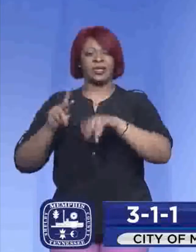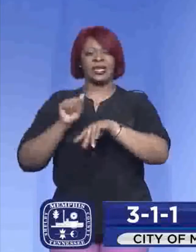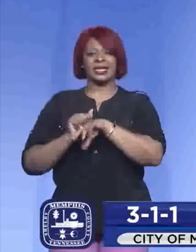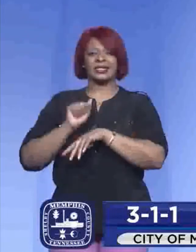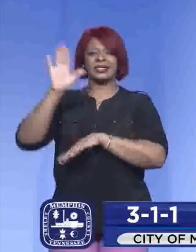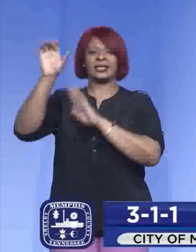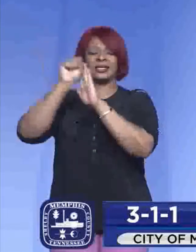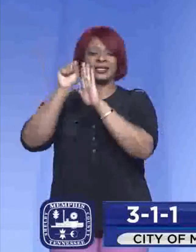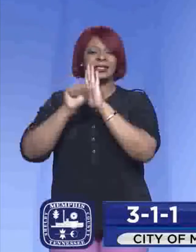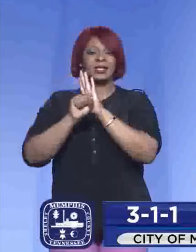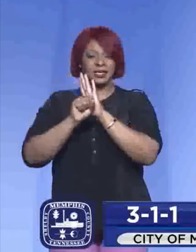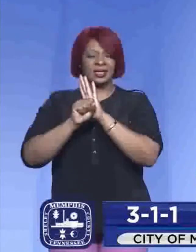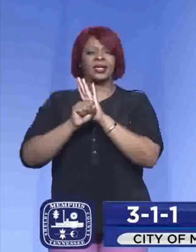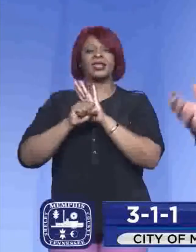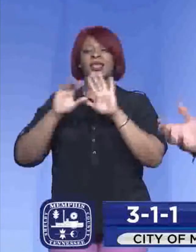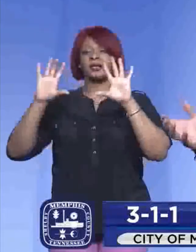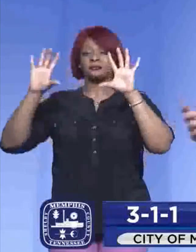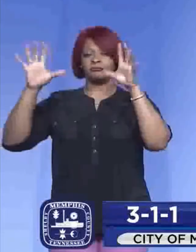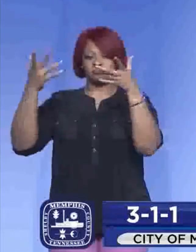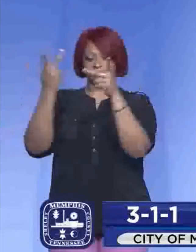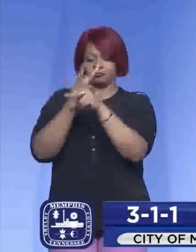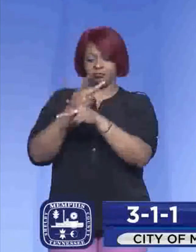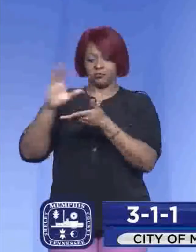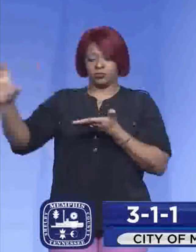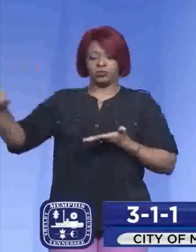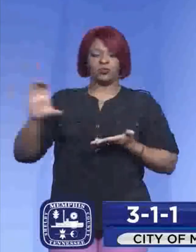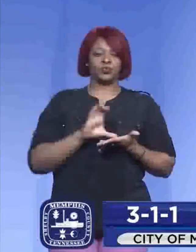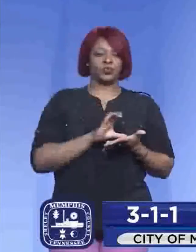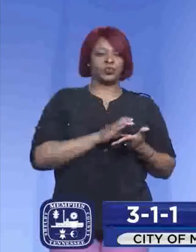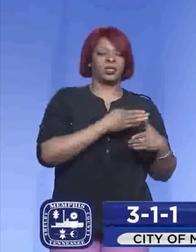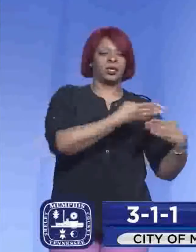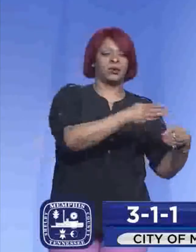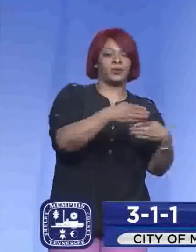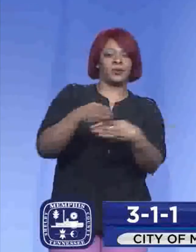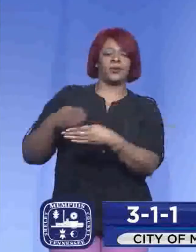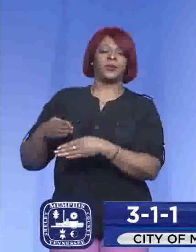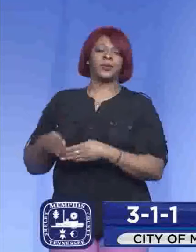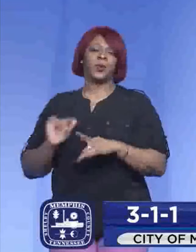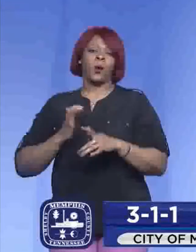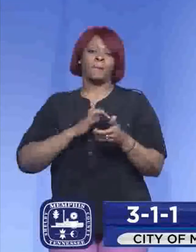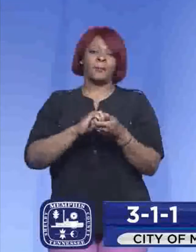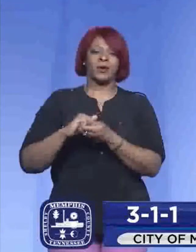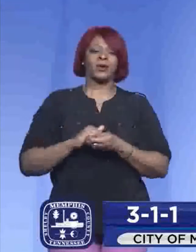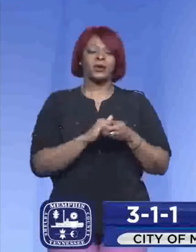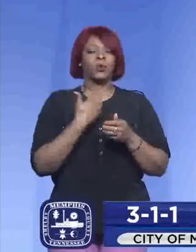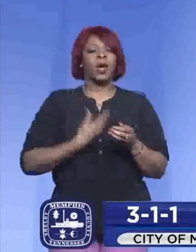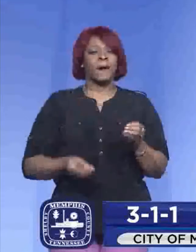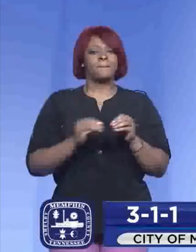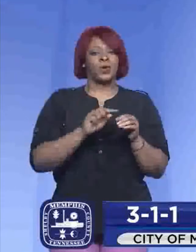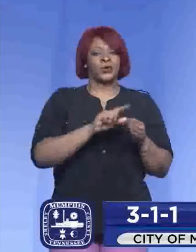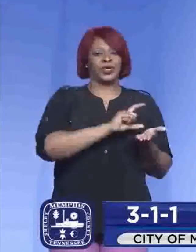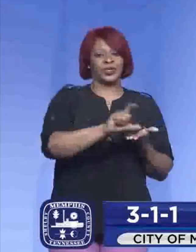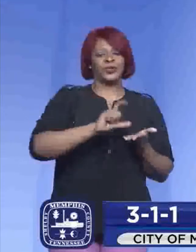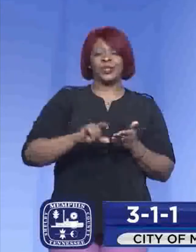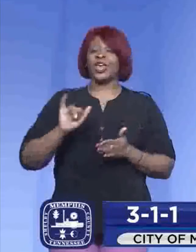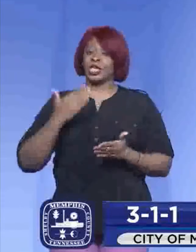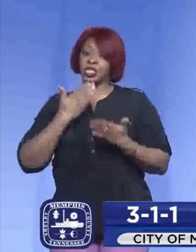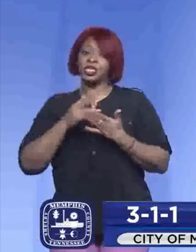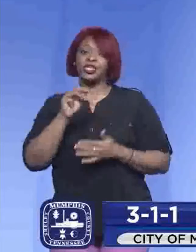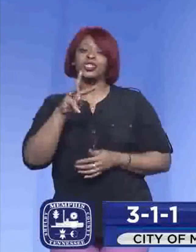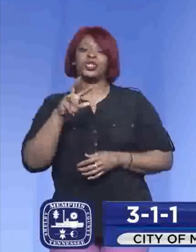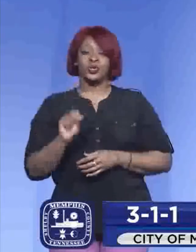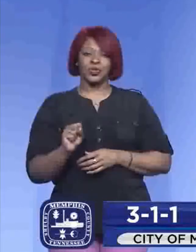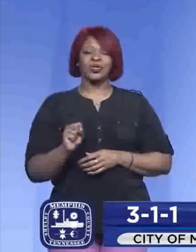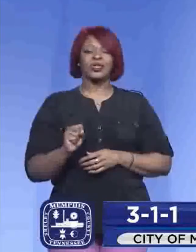to the state, and they apportion it out to us, and they send it to all of the partners. So we will have more to distribute, which is good news.